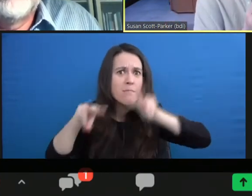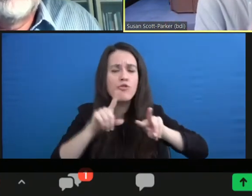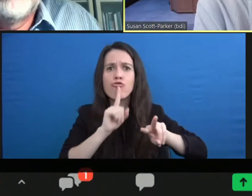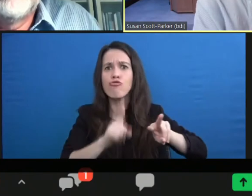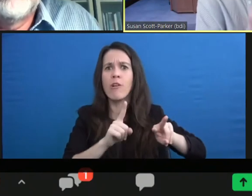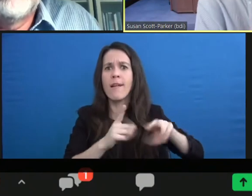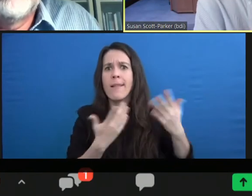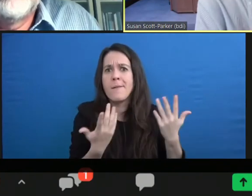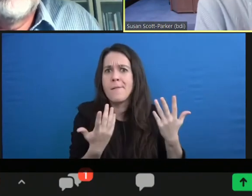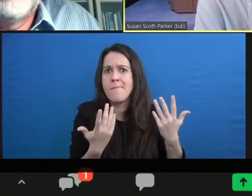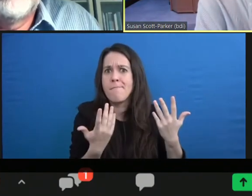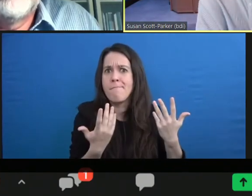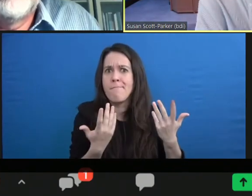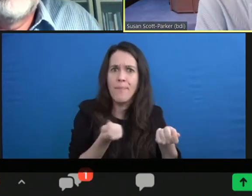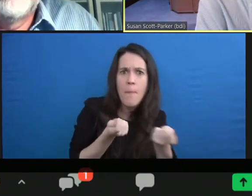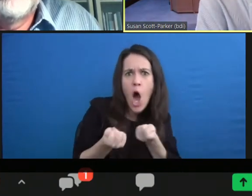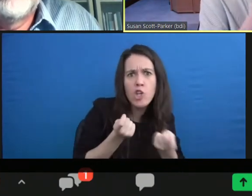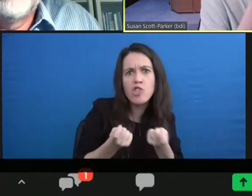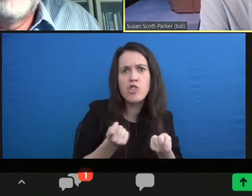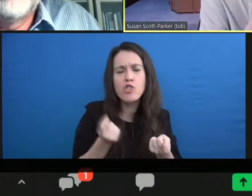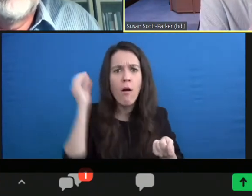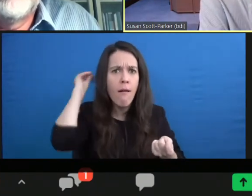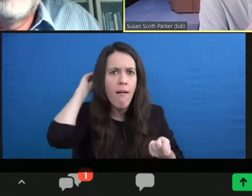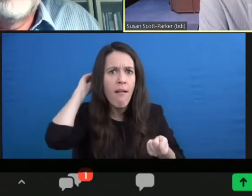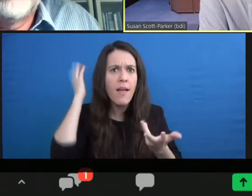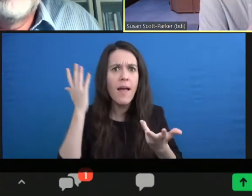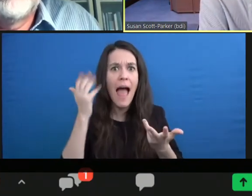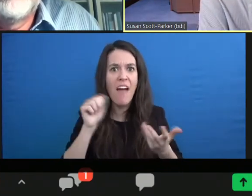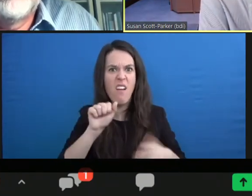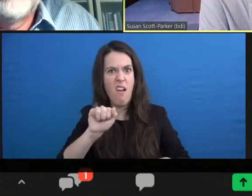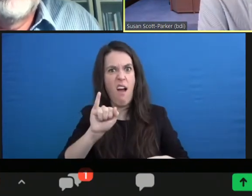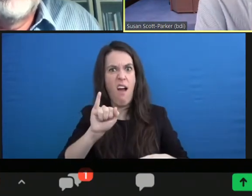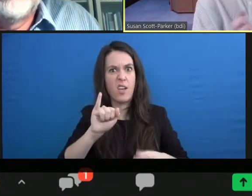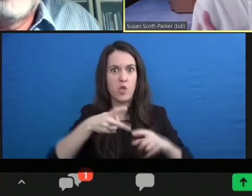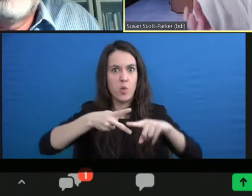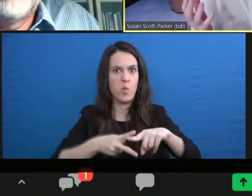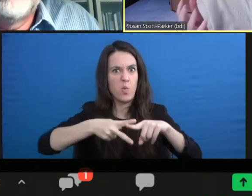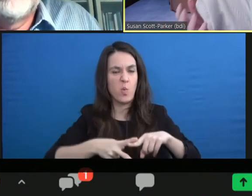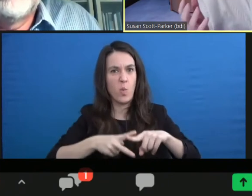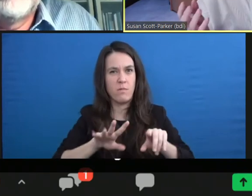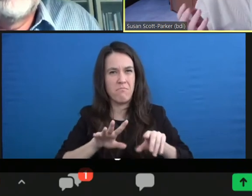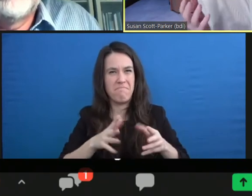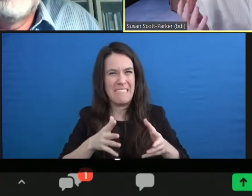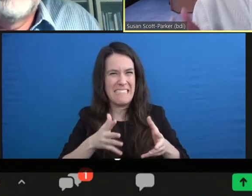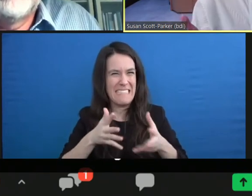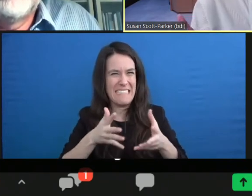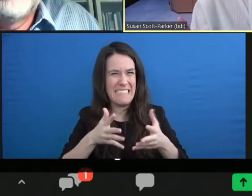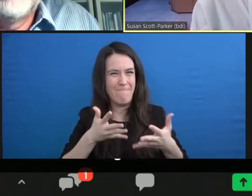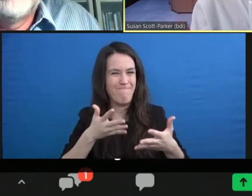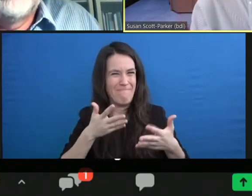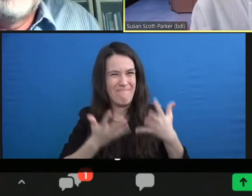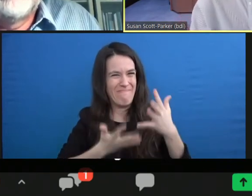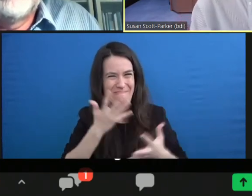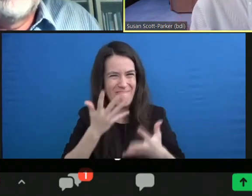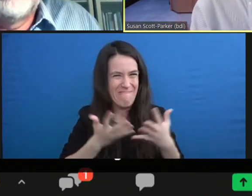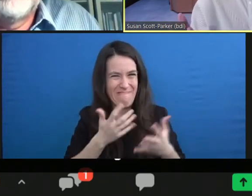or managed, if you like, for the company with an artificial intelligence tool. So Nadja Guillaume at